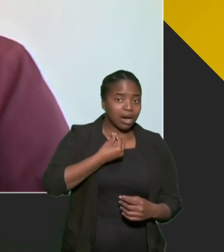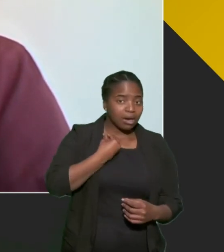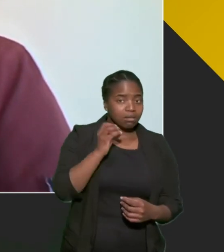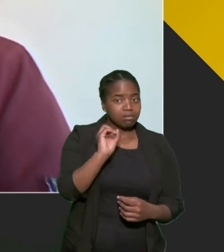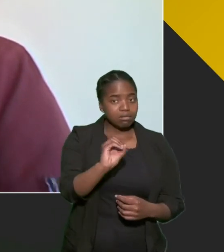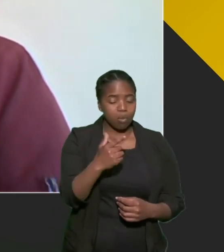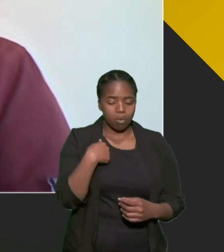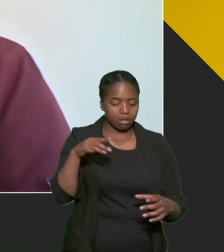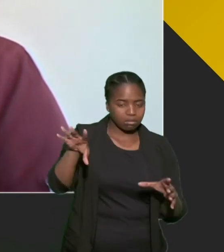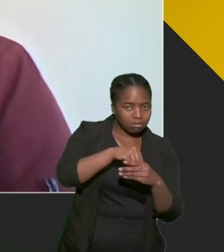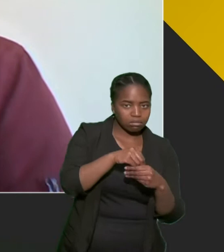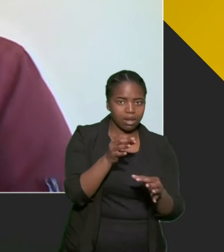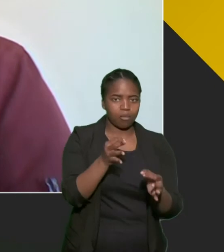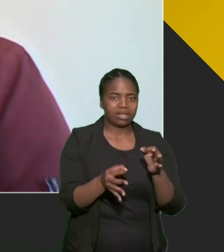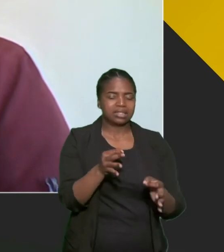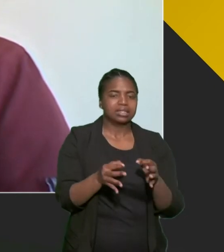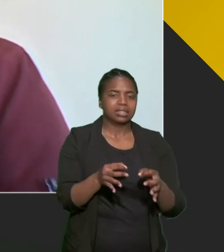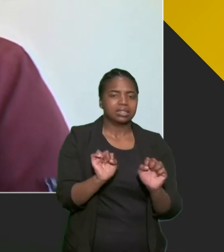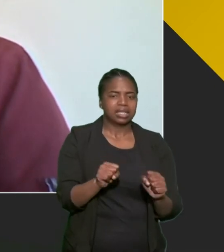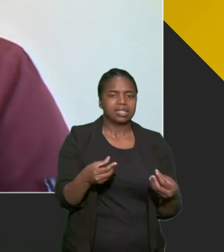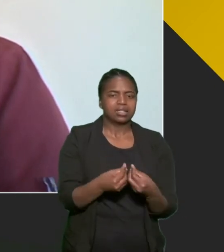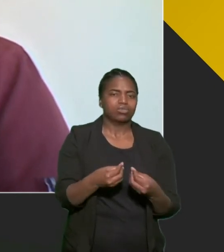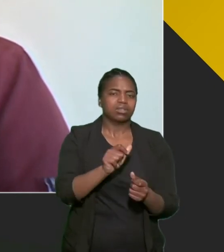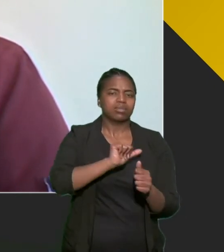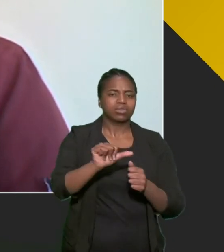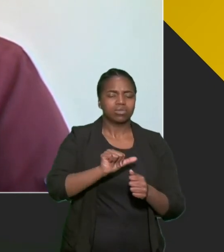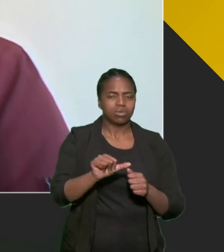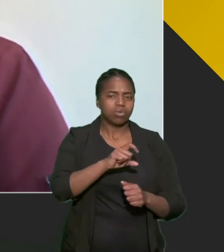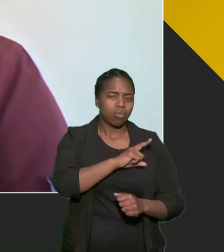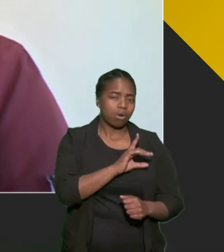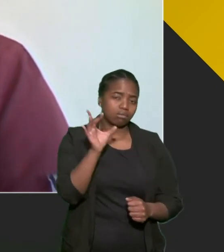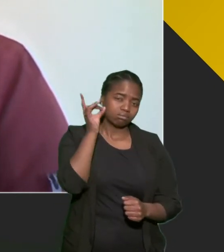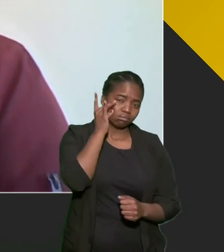get into politics. Things will work out. Because what we had was that